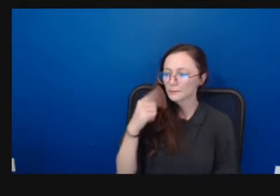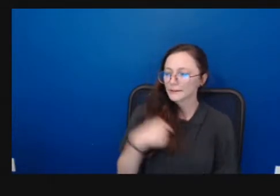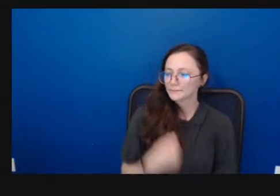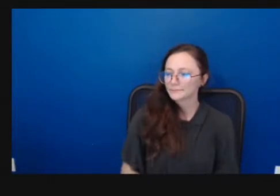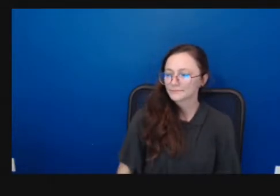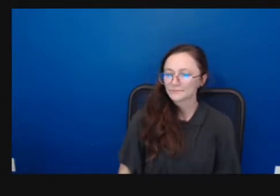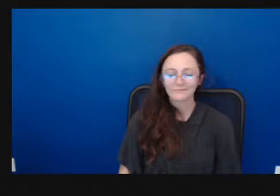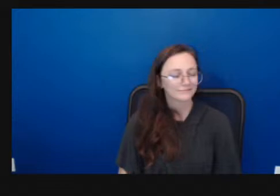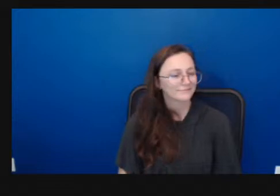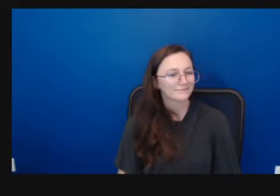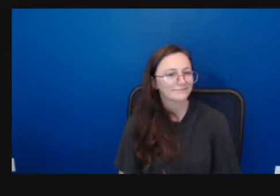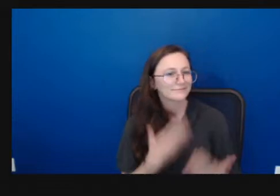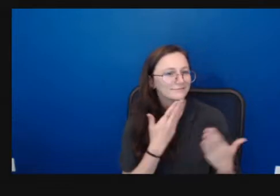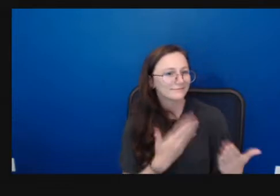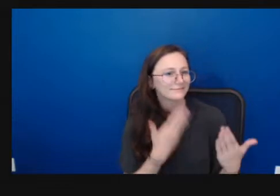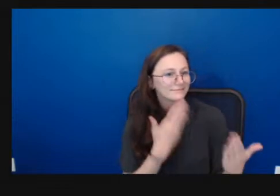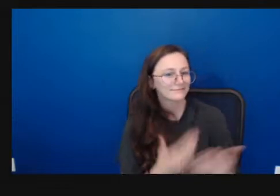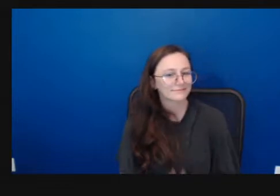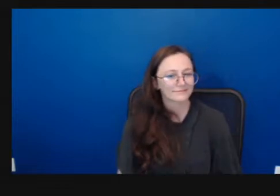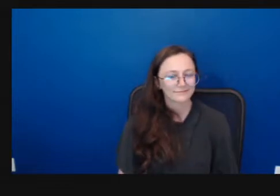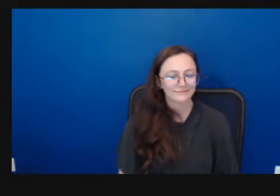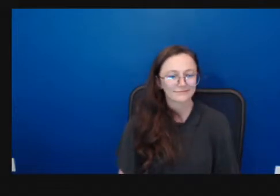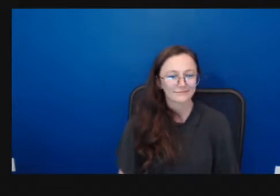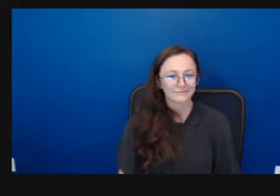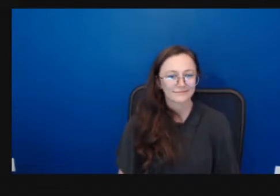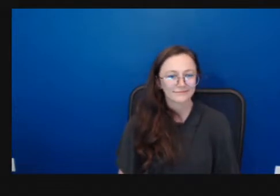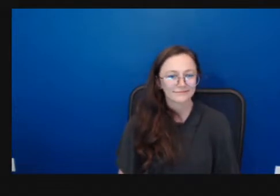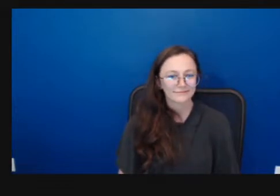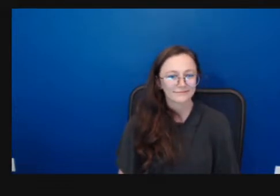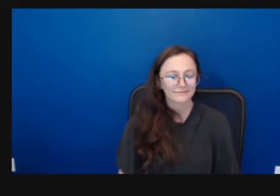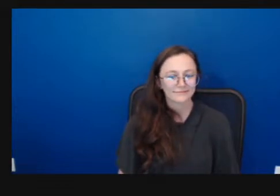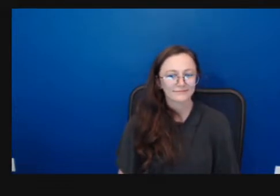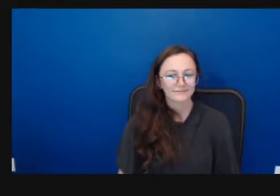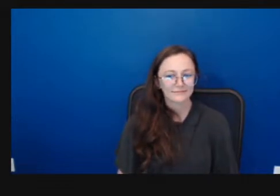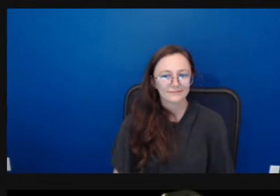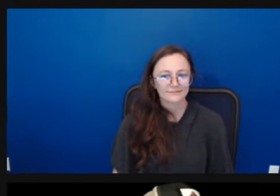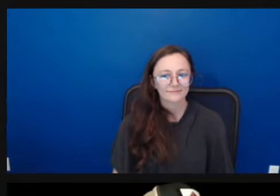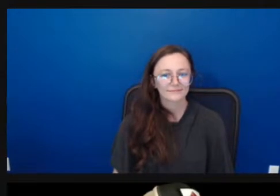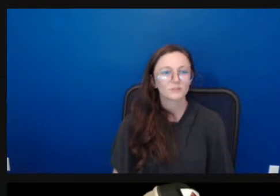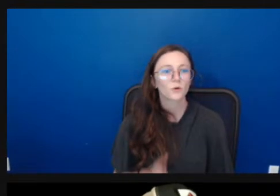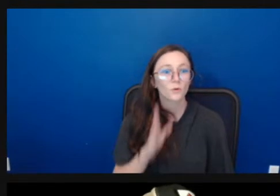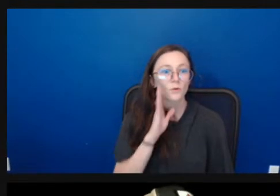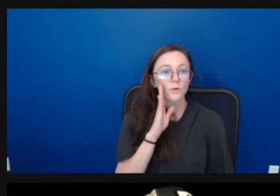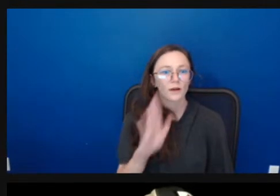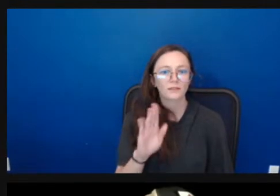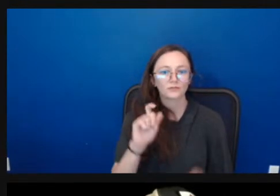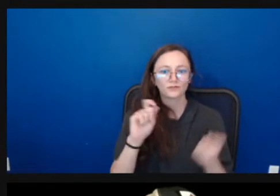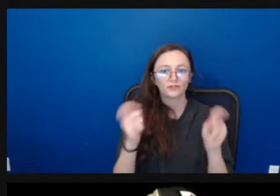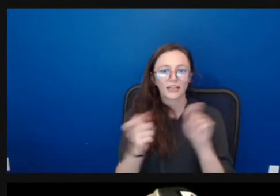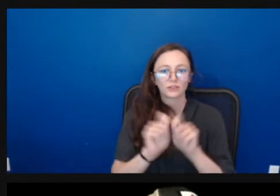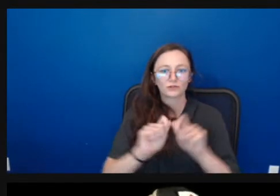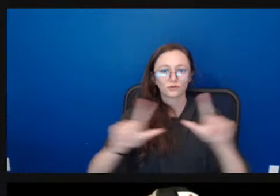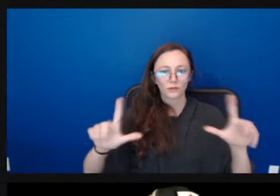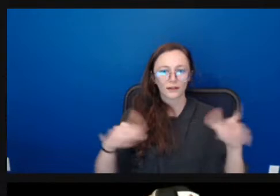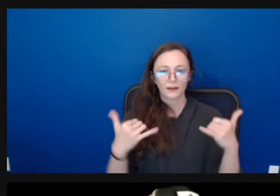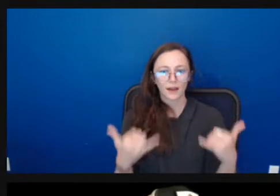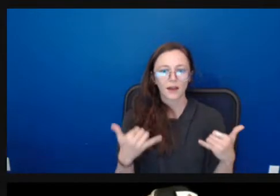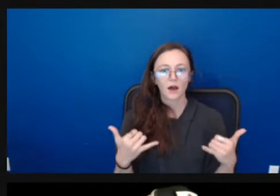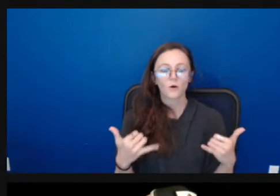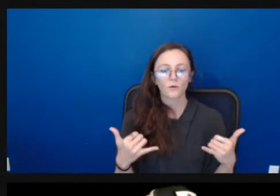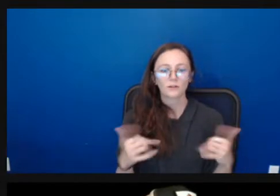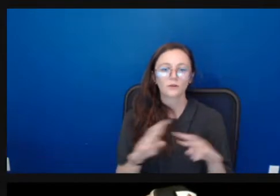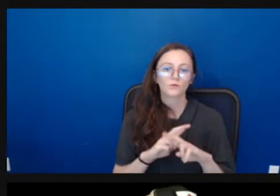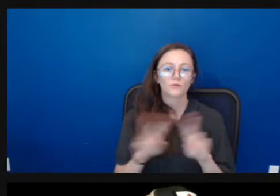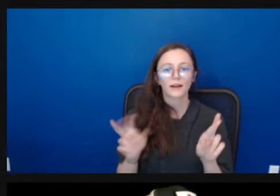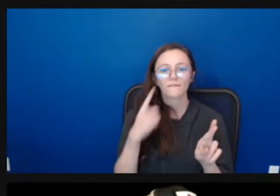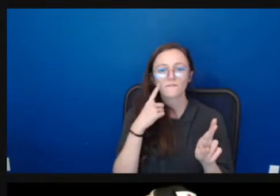Thanks for leading that discussion on the chat. And we'll transition our screen here to get ready for our Hawaiian